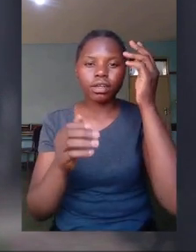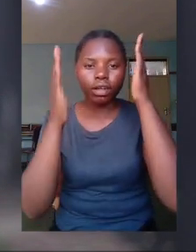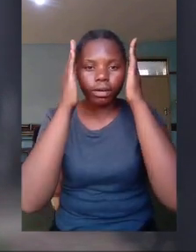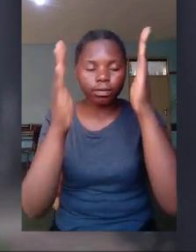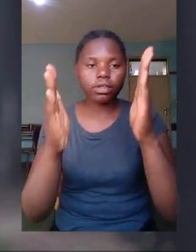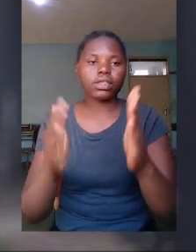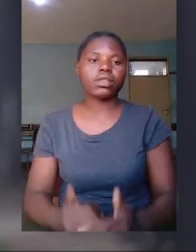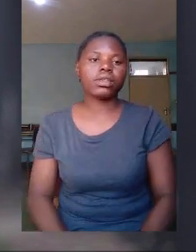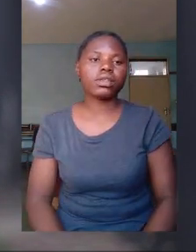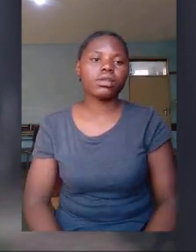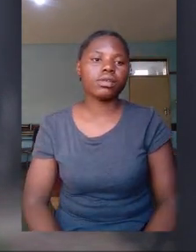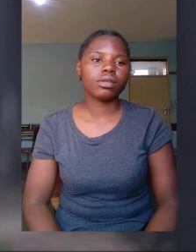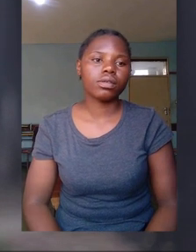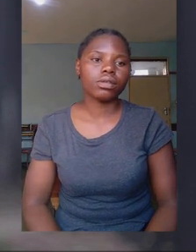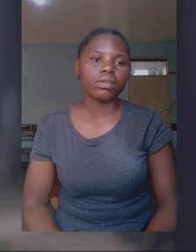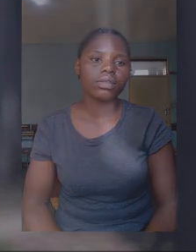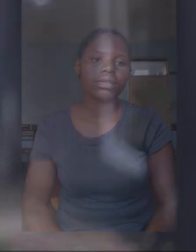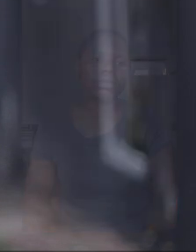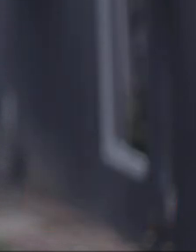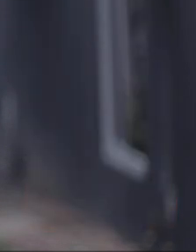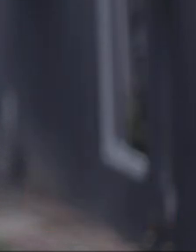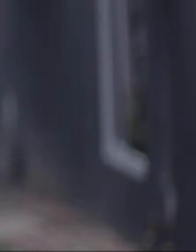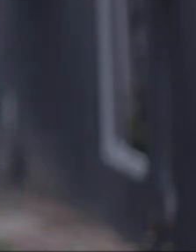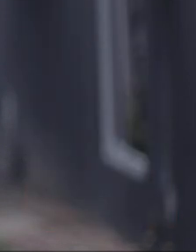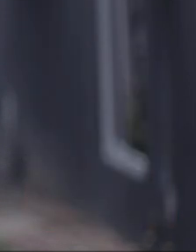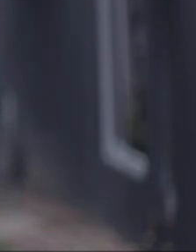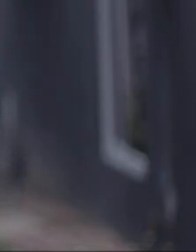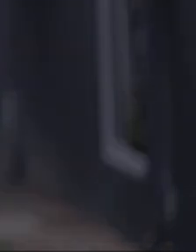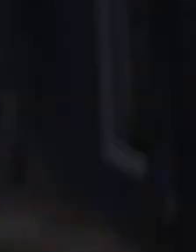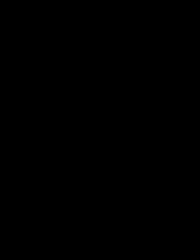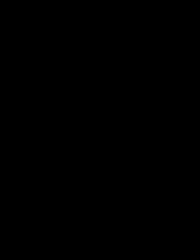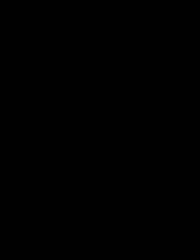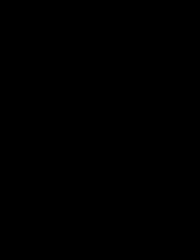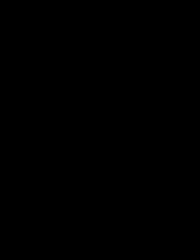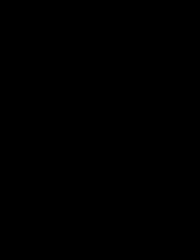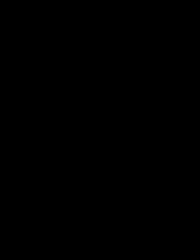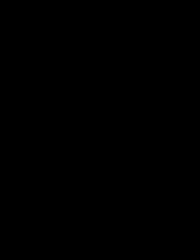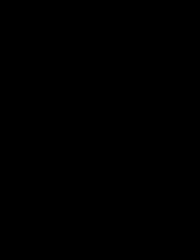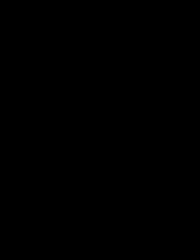developed for the sectors that need them to address their local needs.